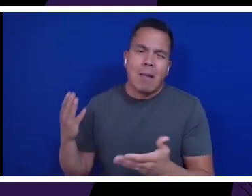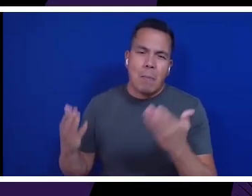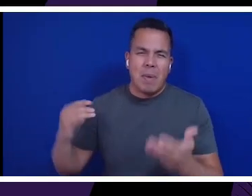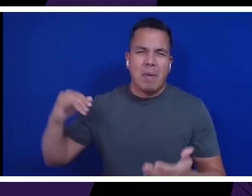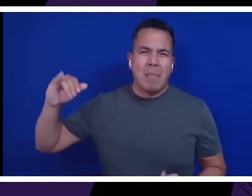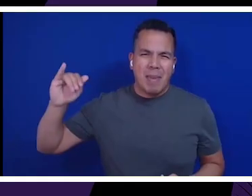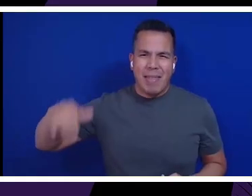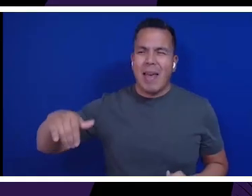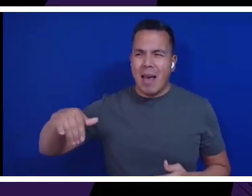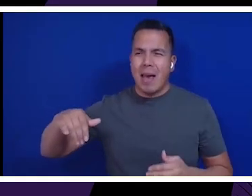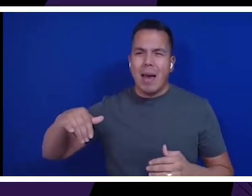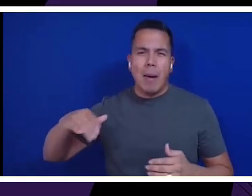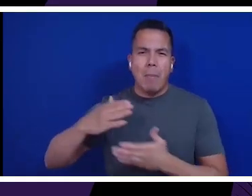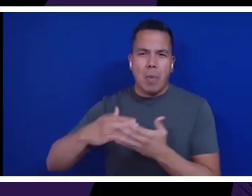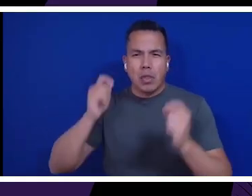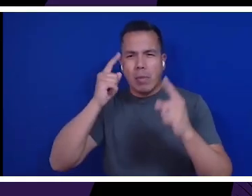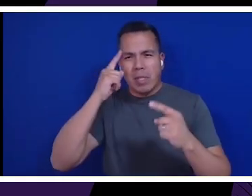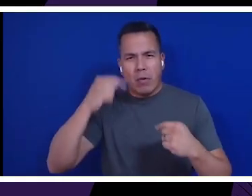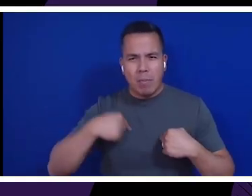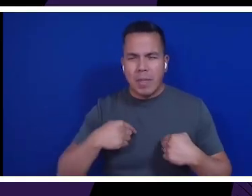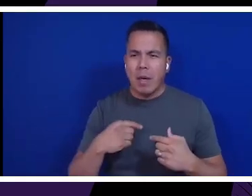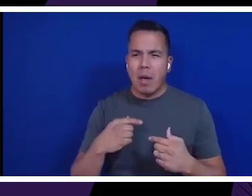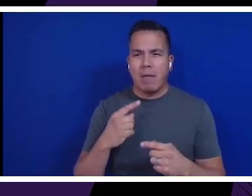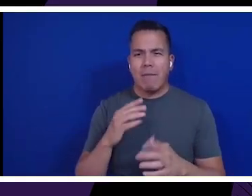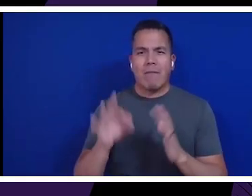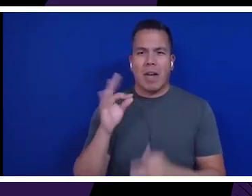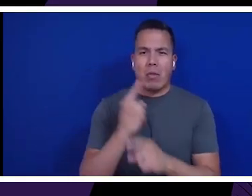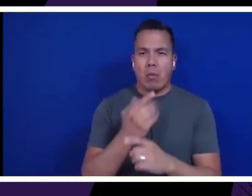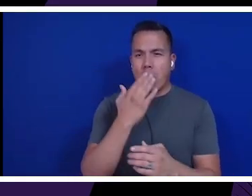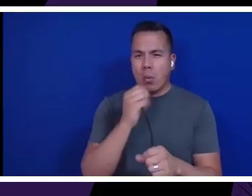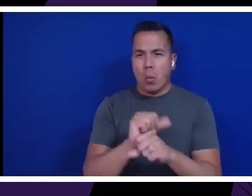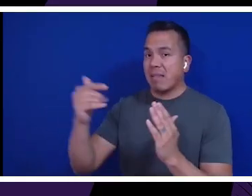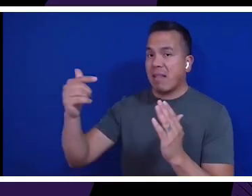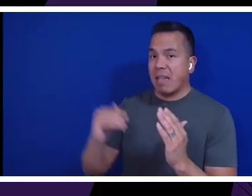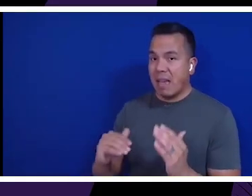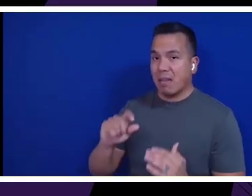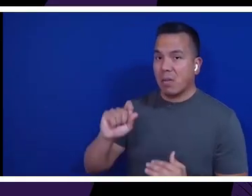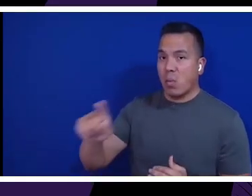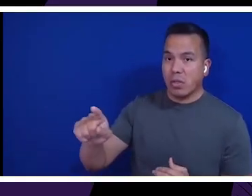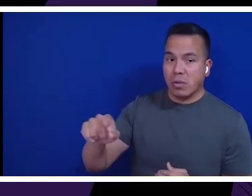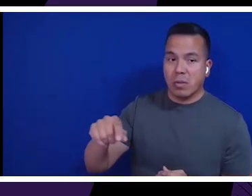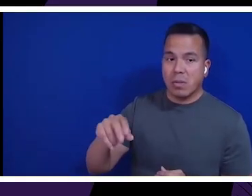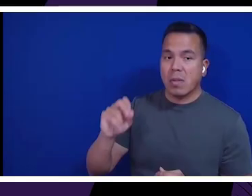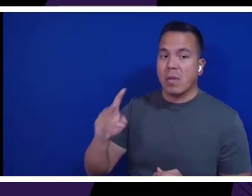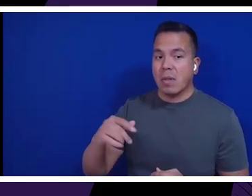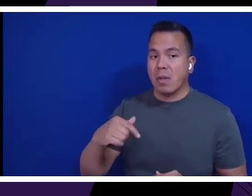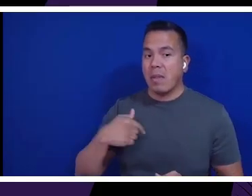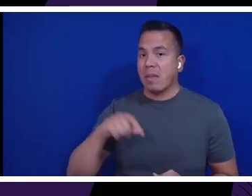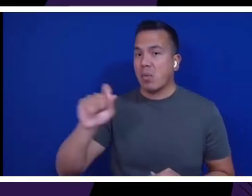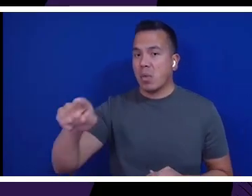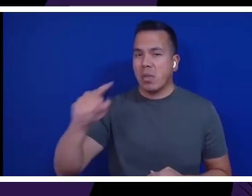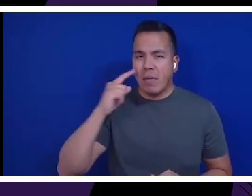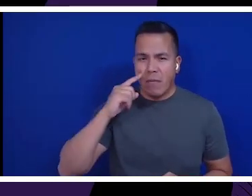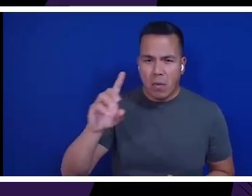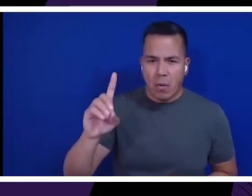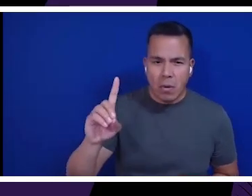was surprising on like a good workflow to proceed with. So this question is for Divyansh,